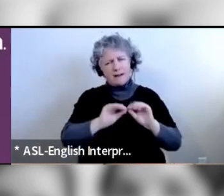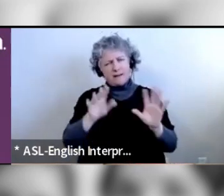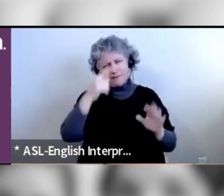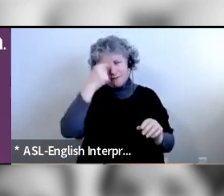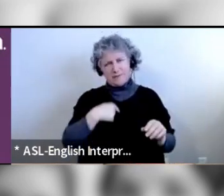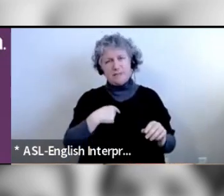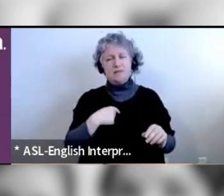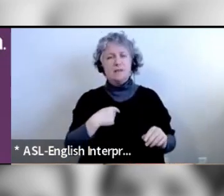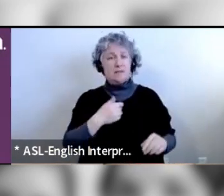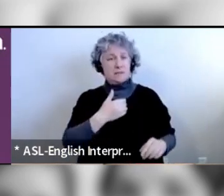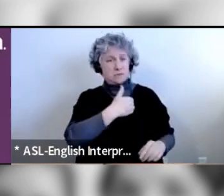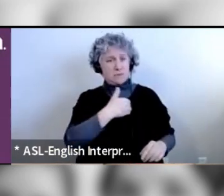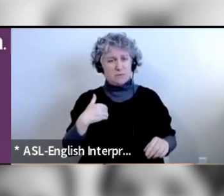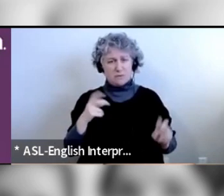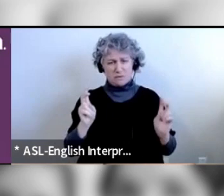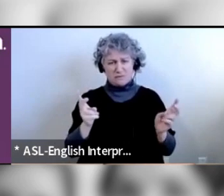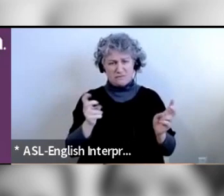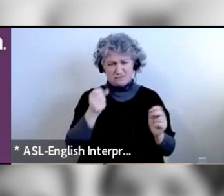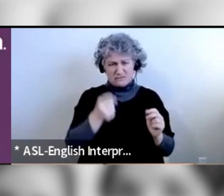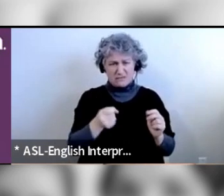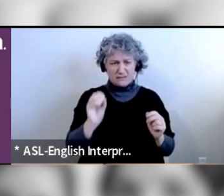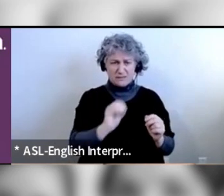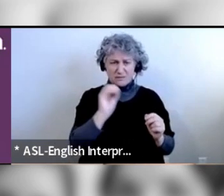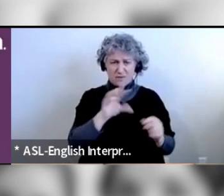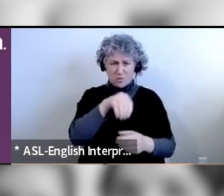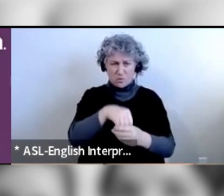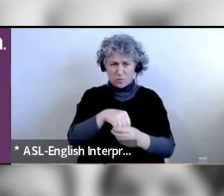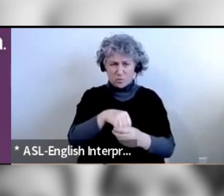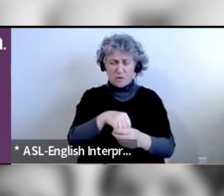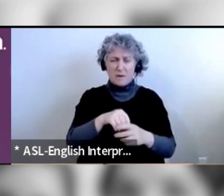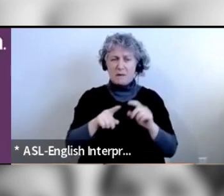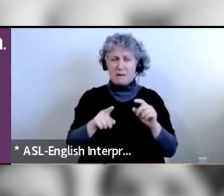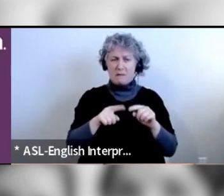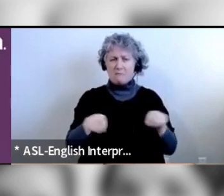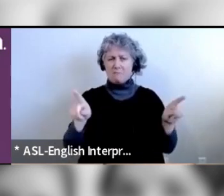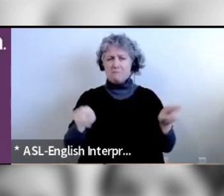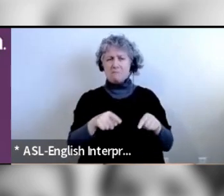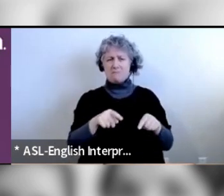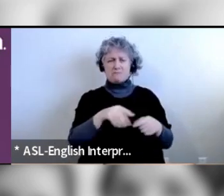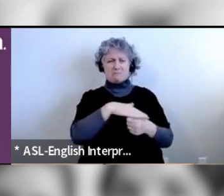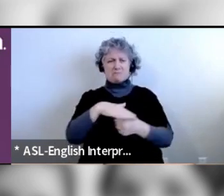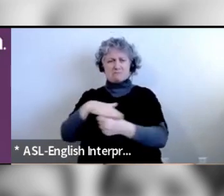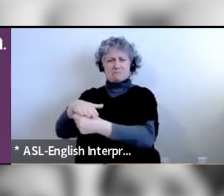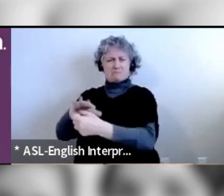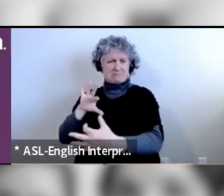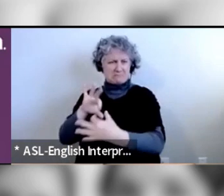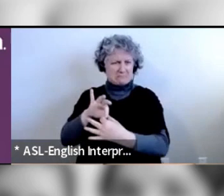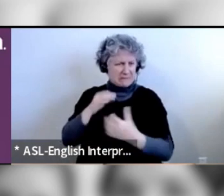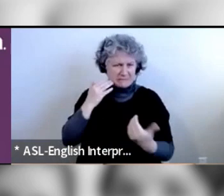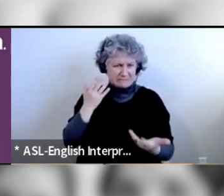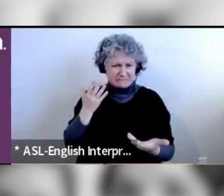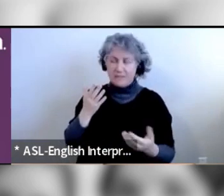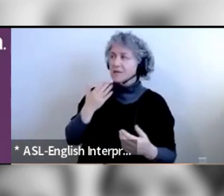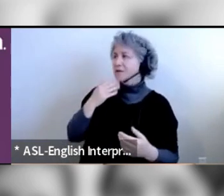if Toronto is considered part of this program. It is Southern Ontario, but I know that none of these RICs are. Yep. in Yeah,